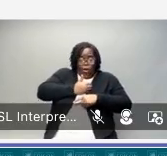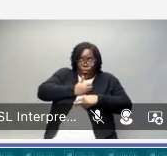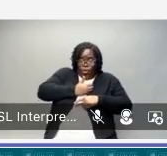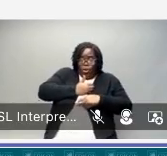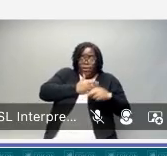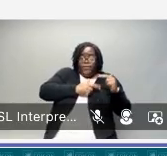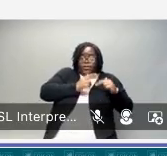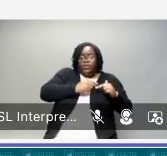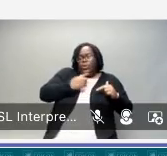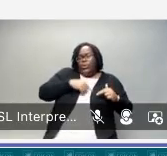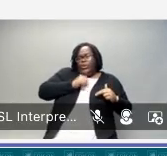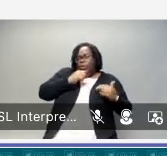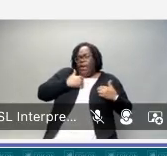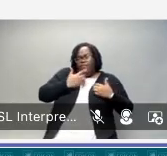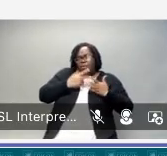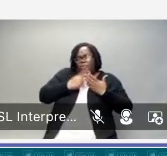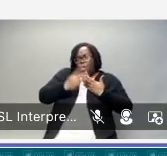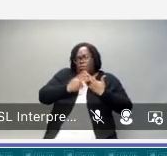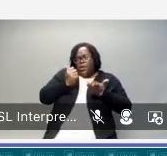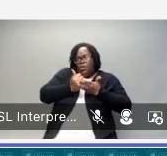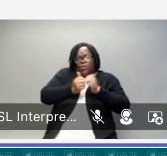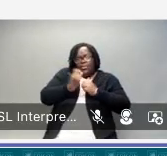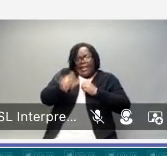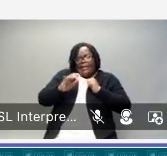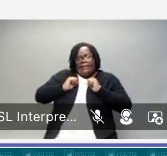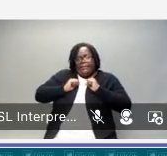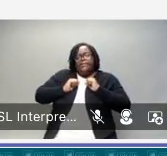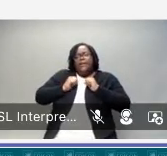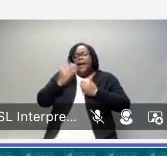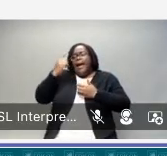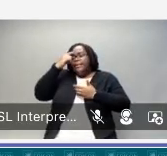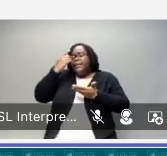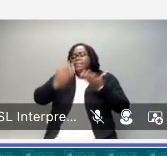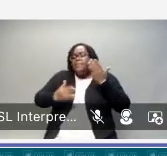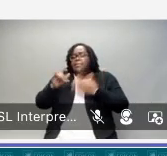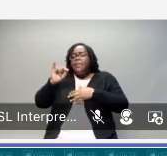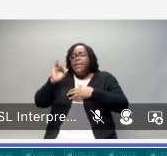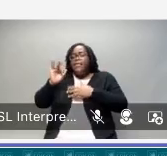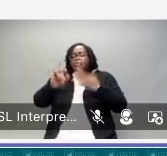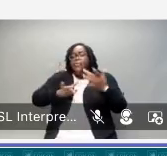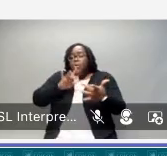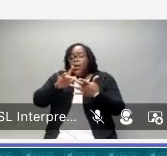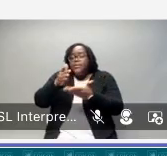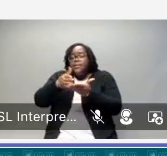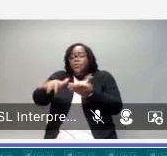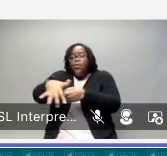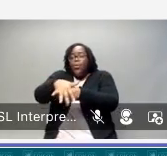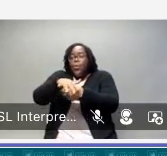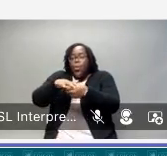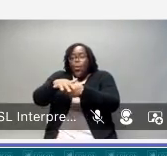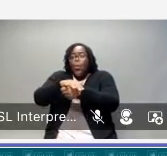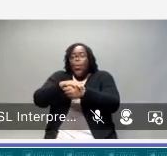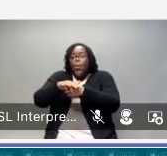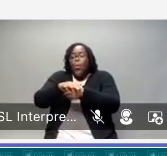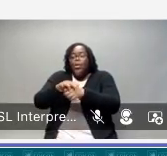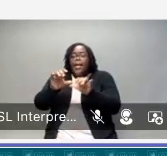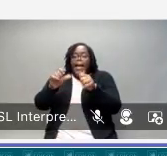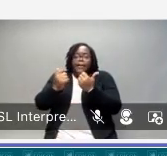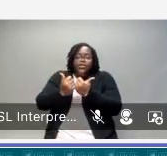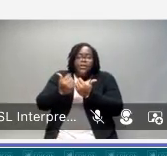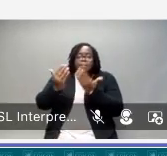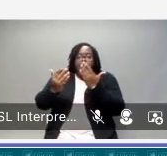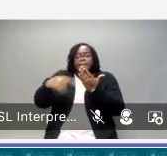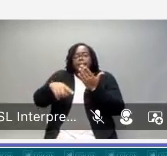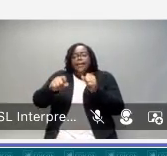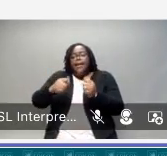a program that can help out with that. I think maybe if you reach out to some of your local agencies, they might be